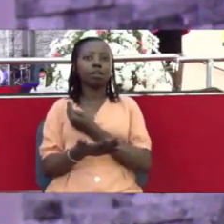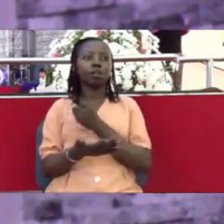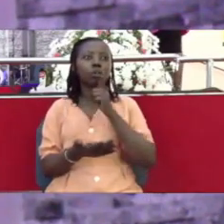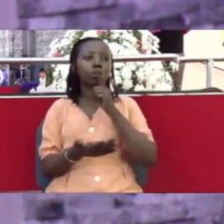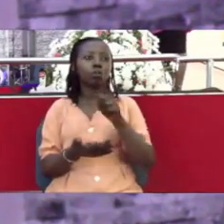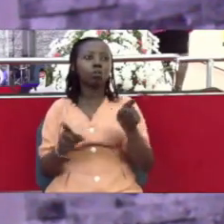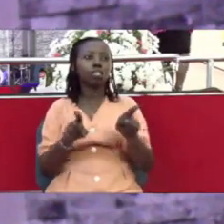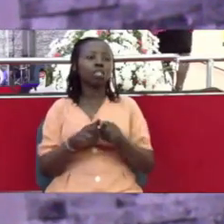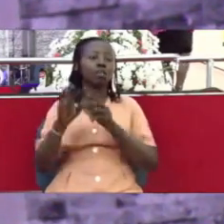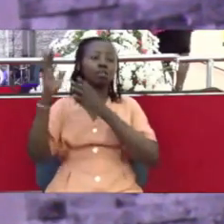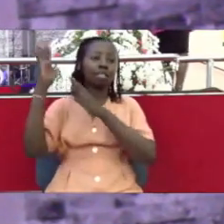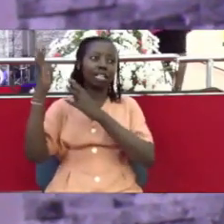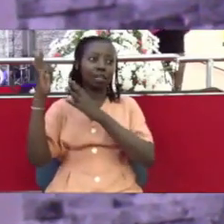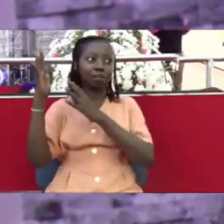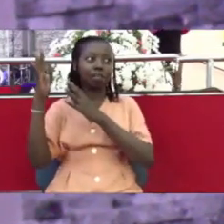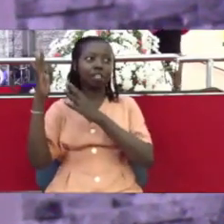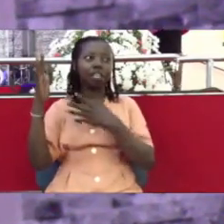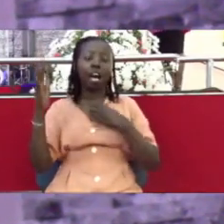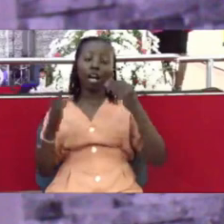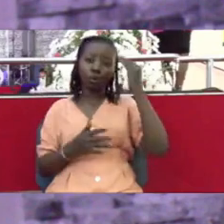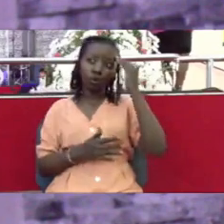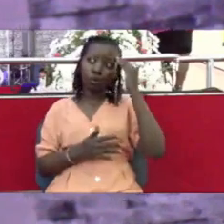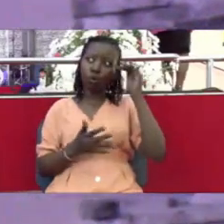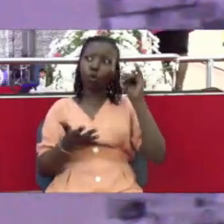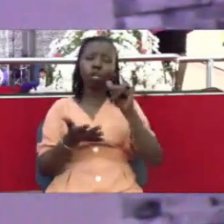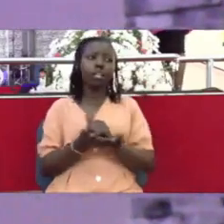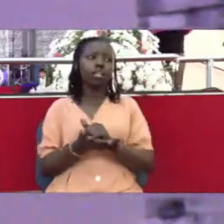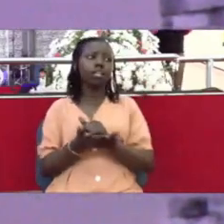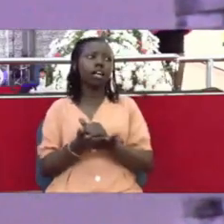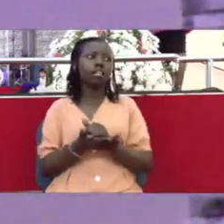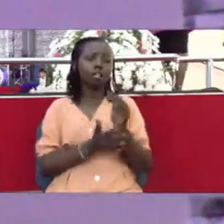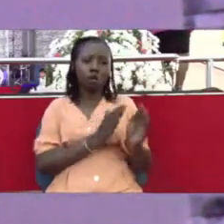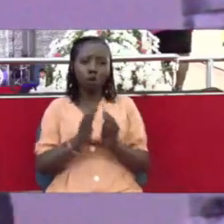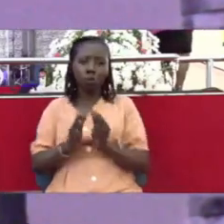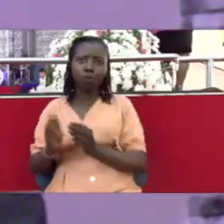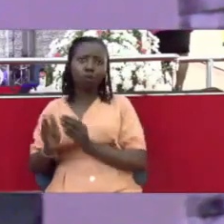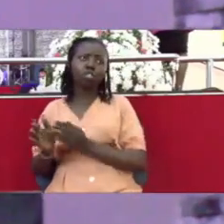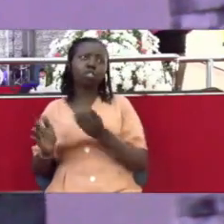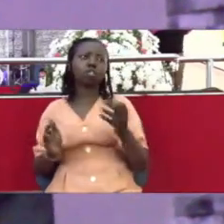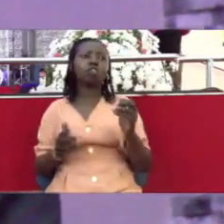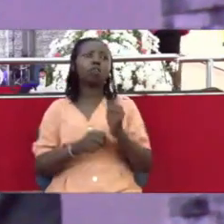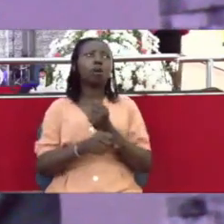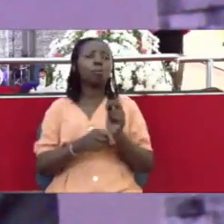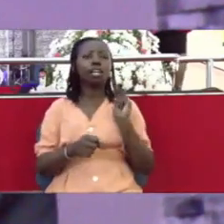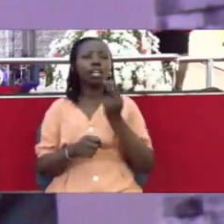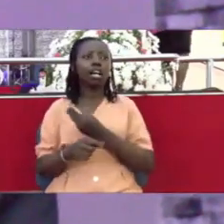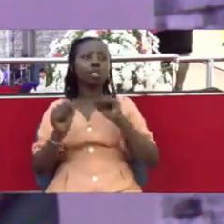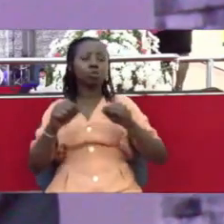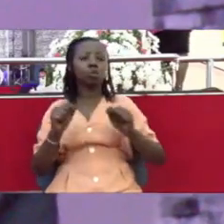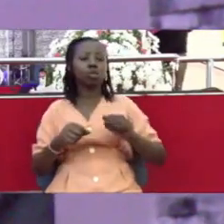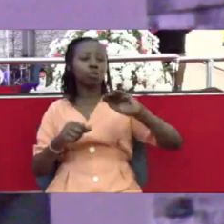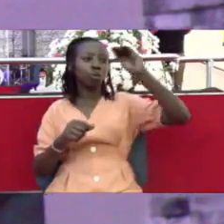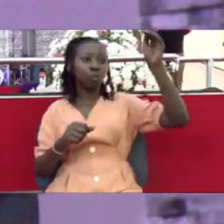appreciated and noted na tukaweza pia kutambua that is in the process of making us into threshing instruments. Ya kwamba ako katika ile njia